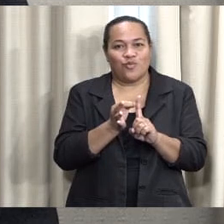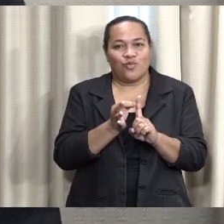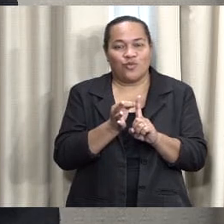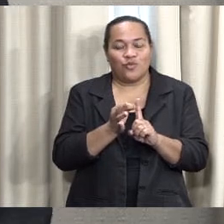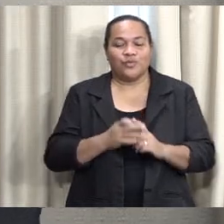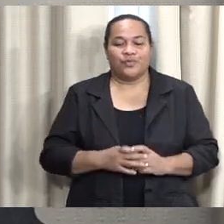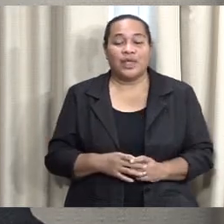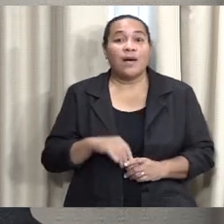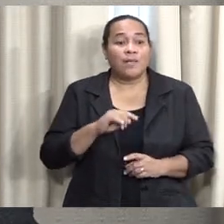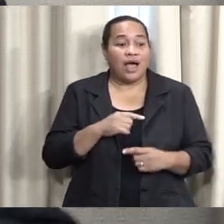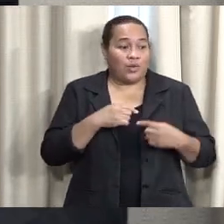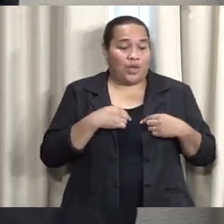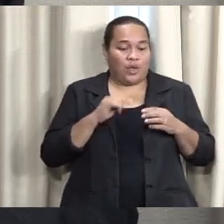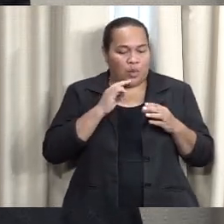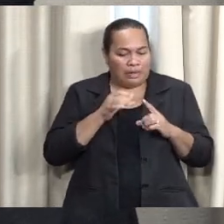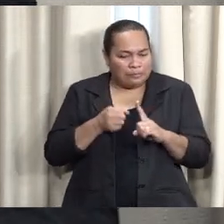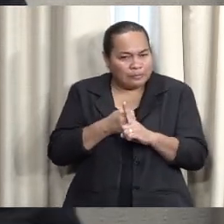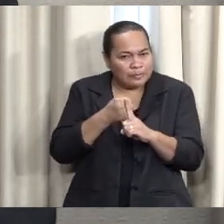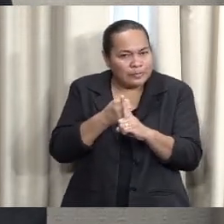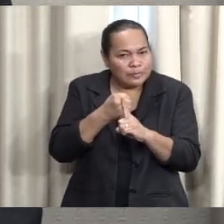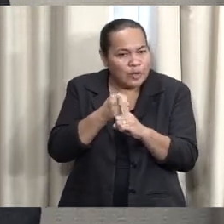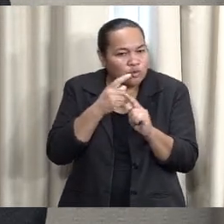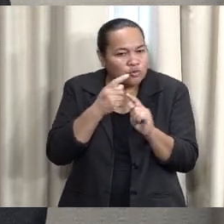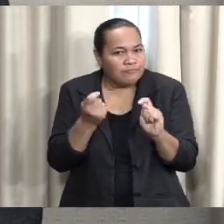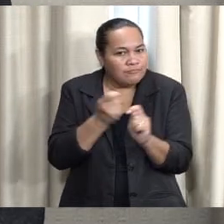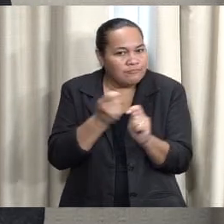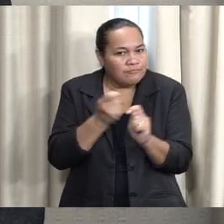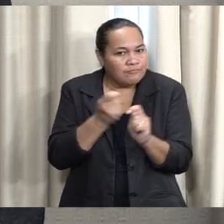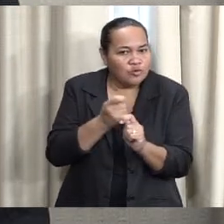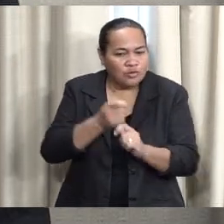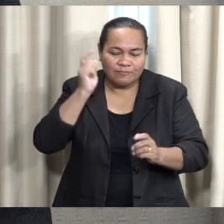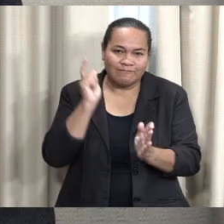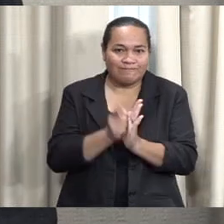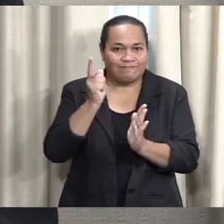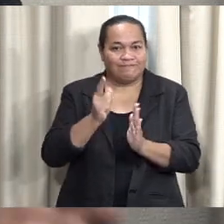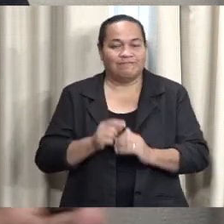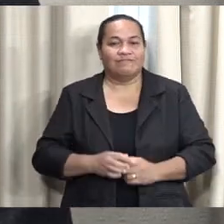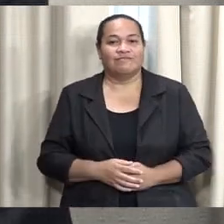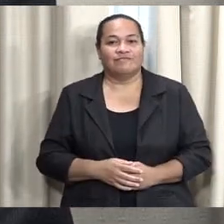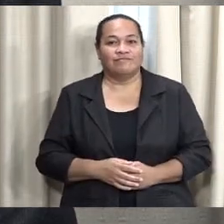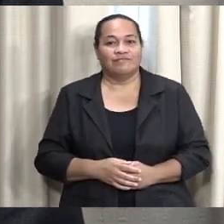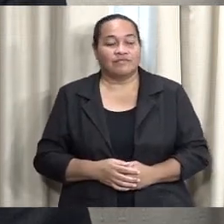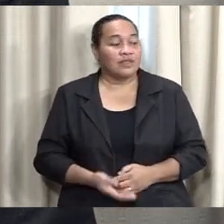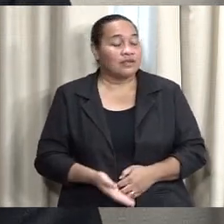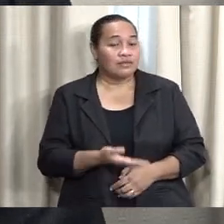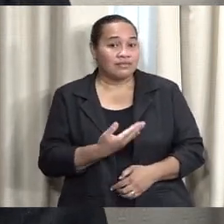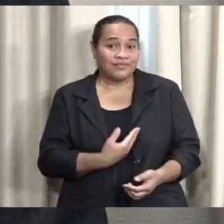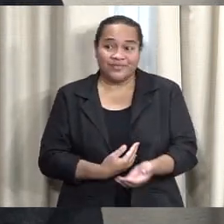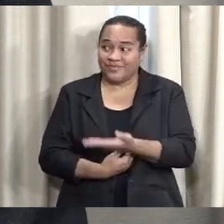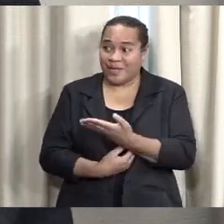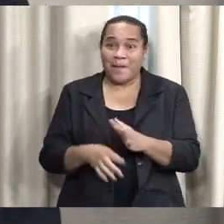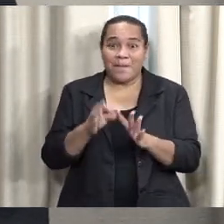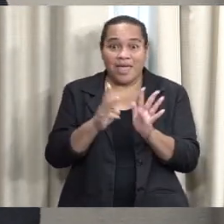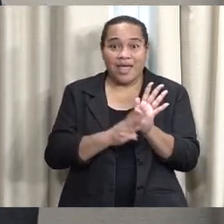and we will pursue reforms as soon as possible, as stated by the Prime